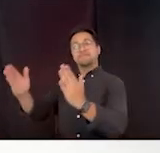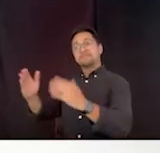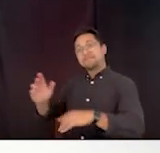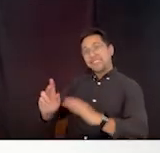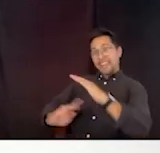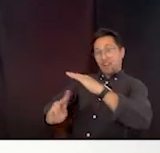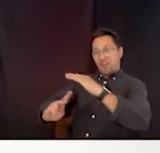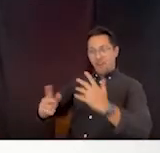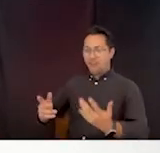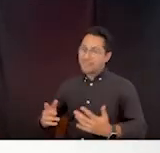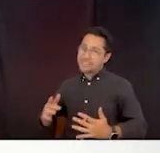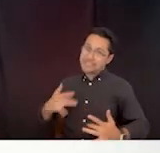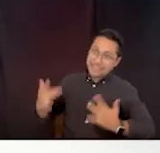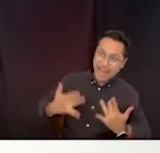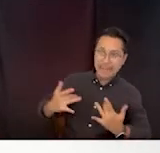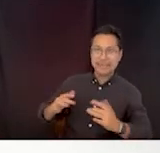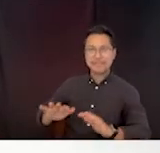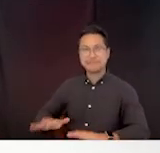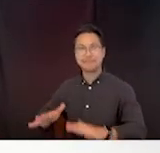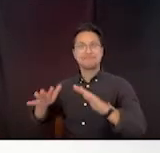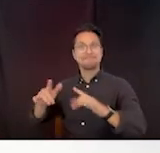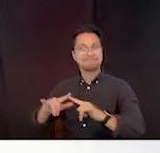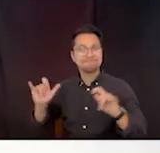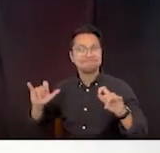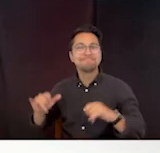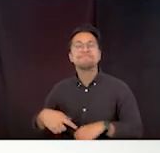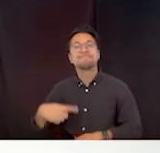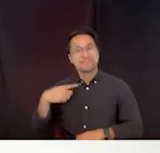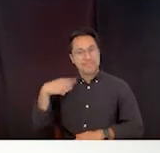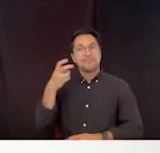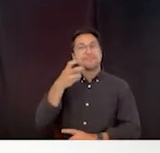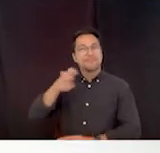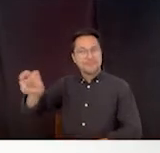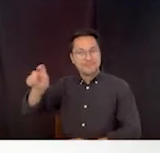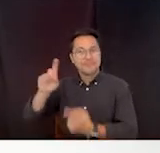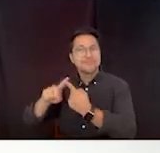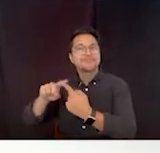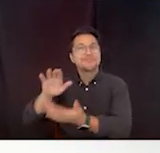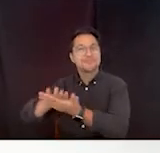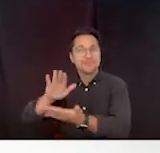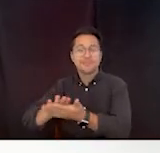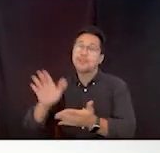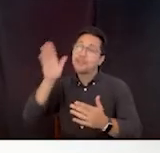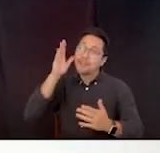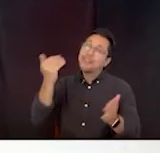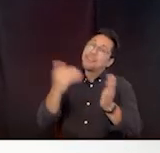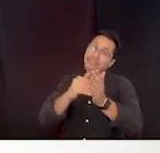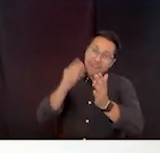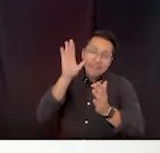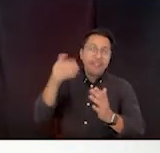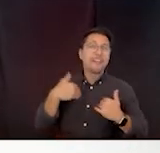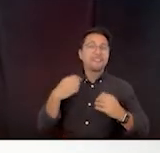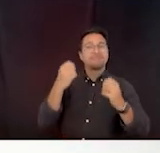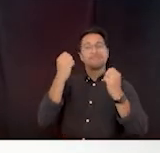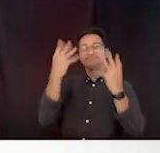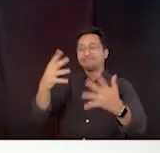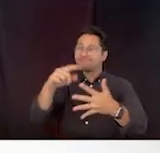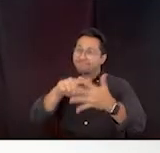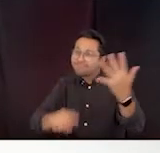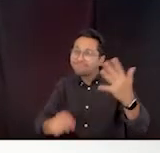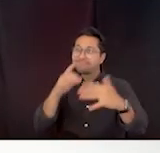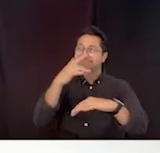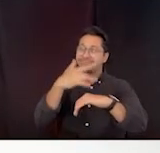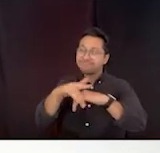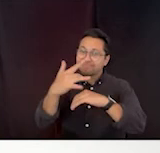at the same time. So we're transitioning into school, and again, you're going to have a lot of options, and you'll be building and creating a plan that works for your